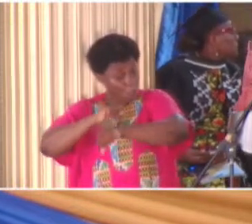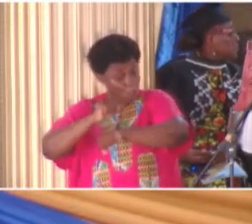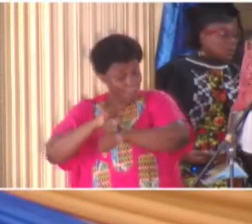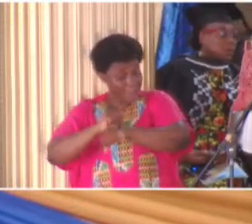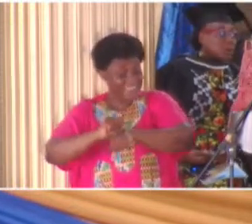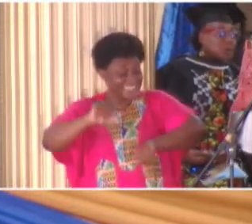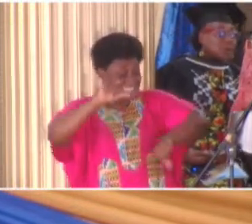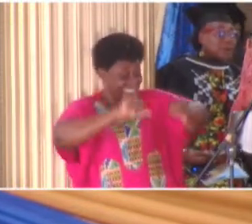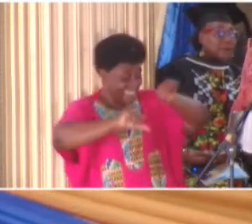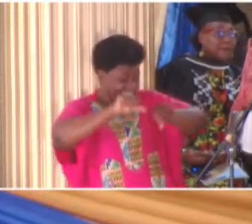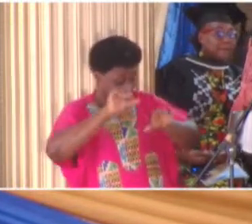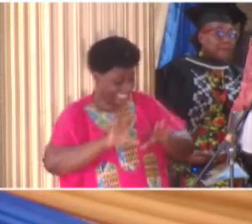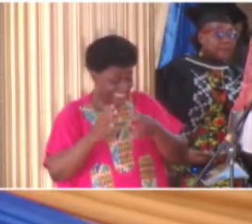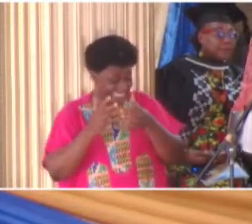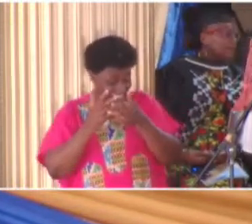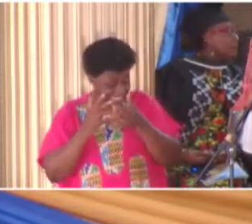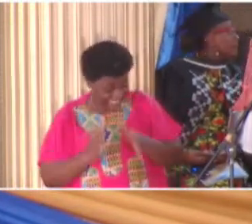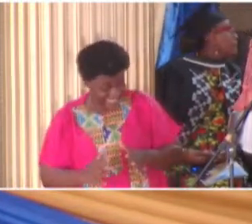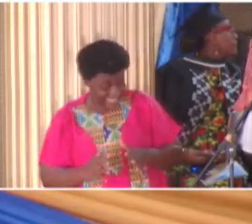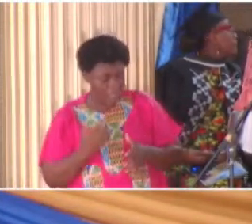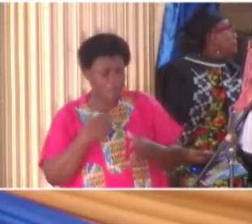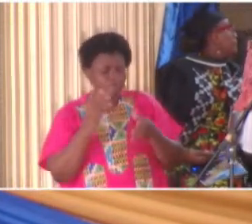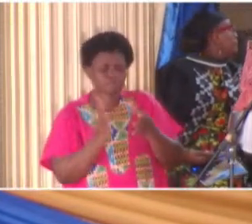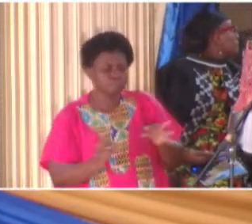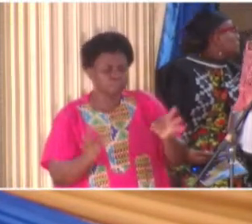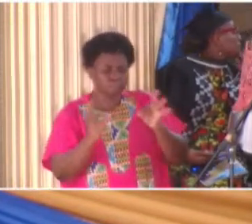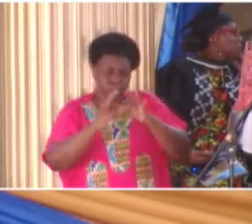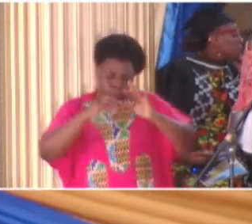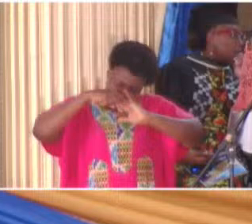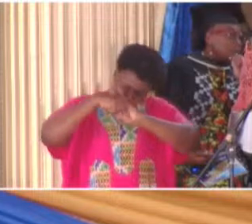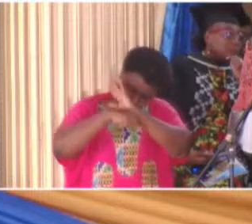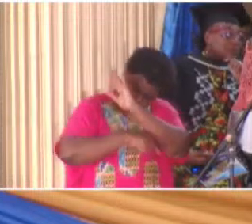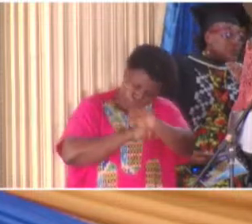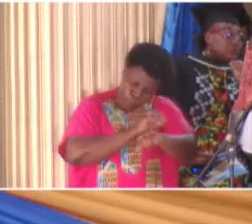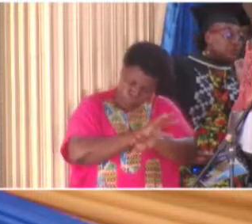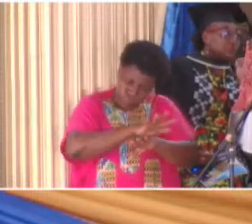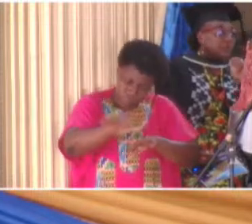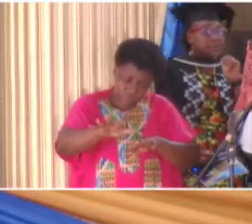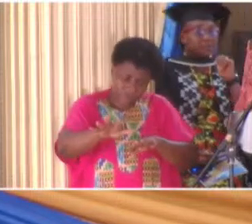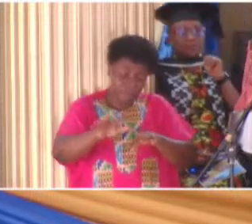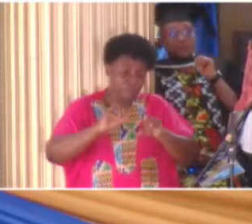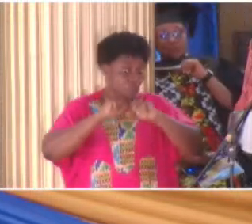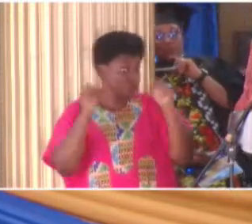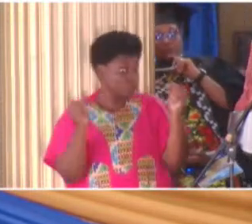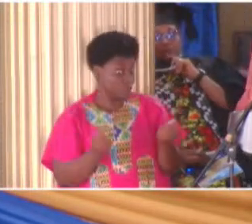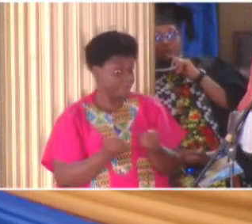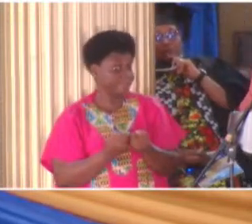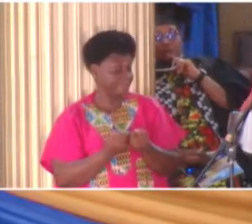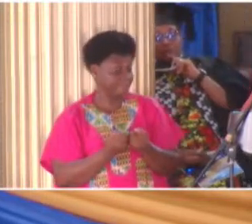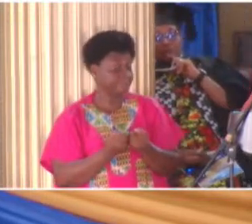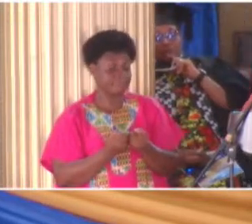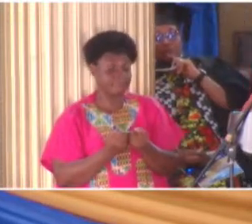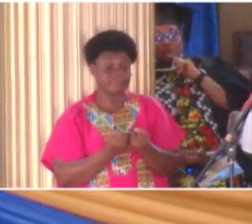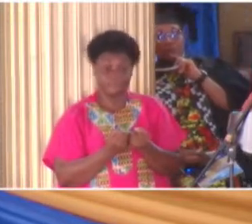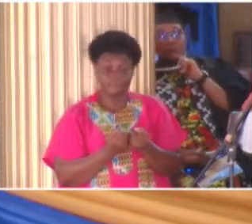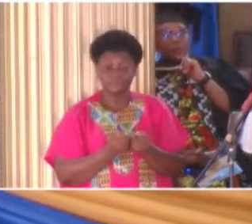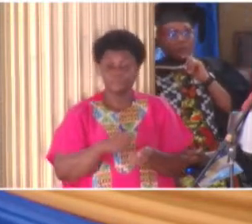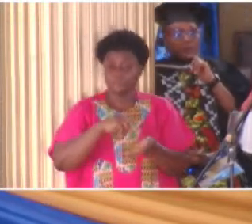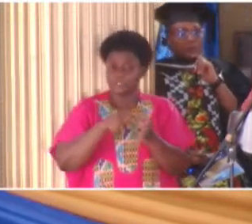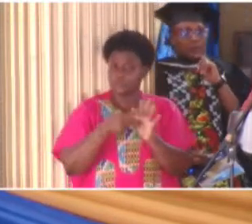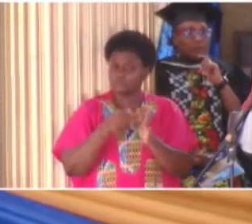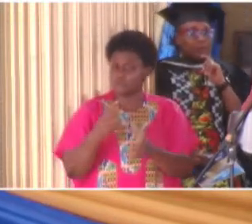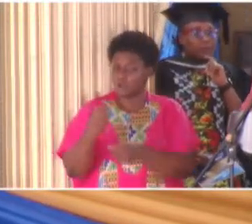and engineers has a profound impact on society, very profound. And so you need to